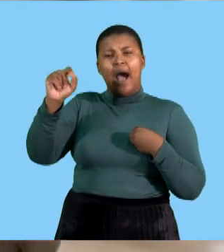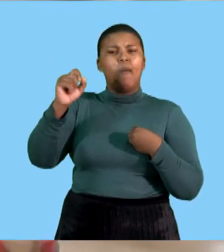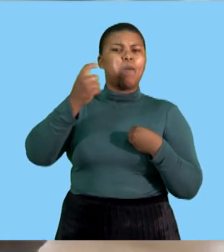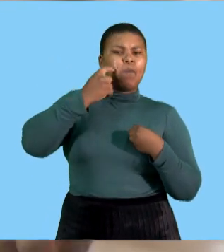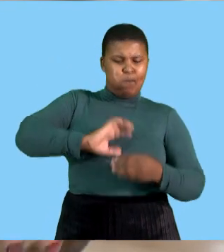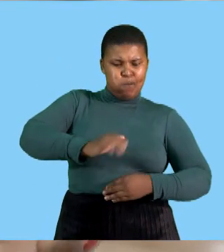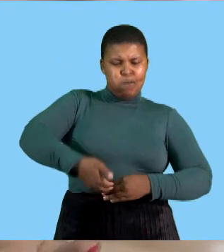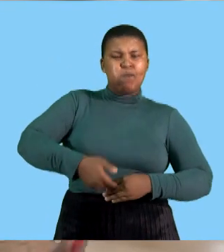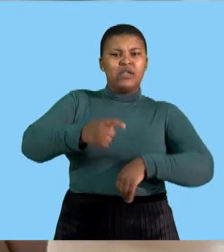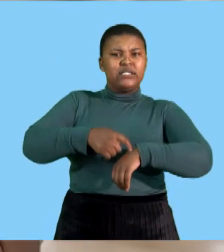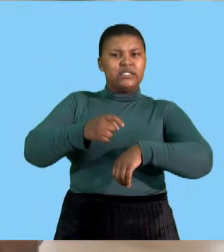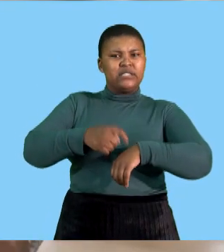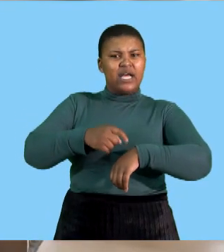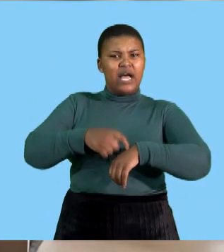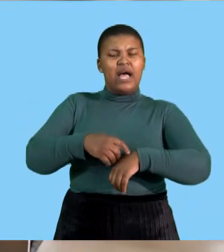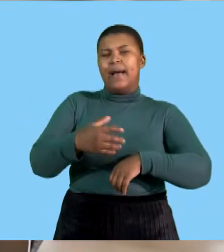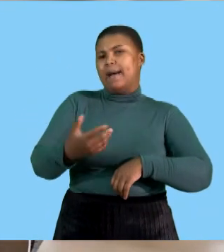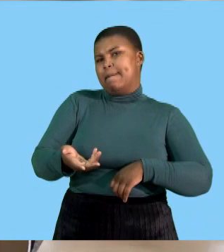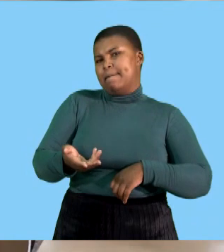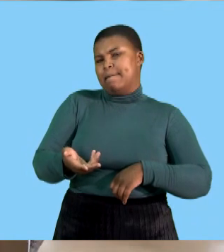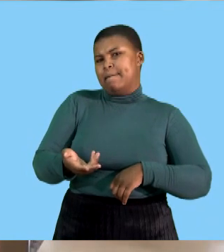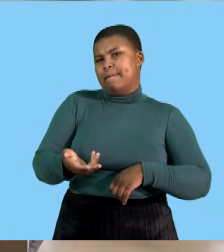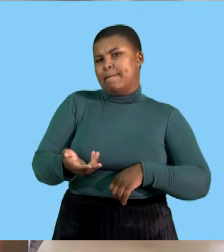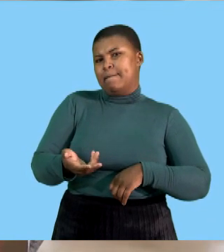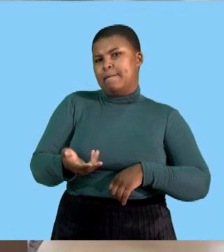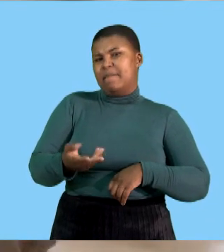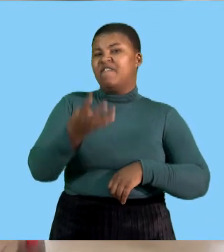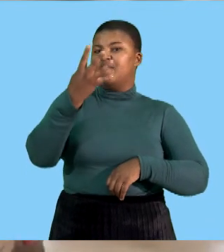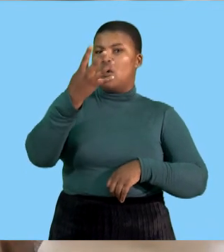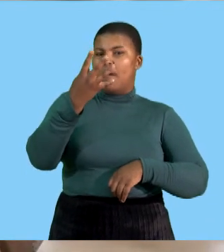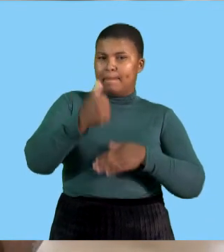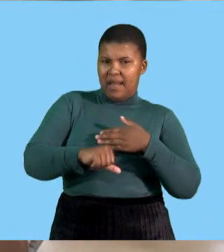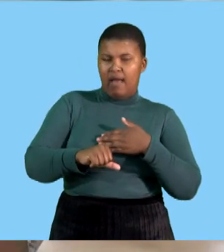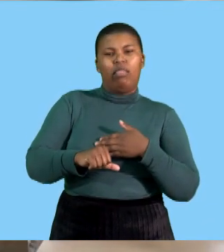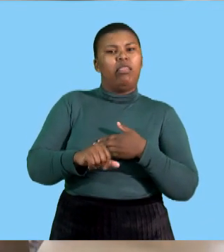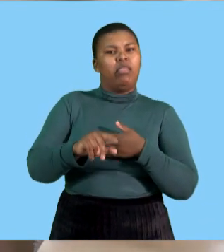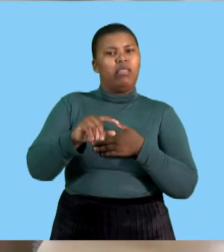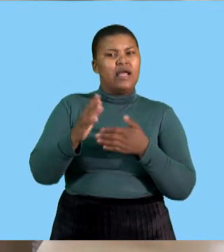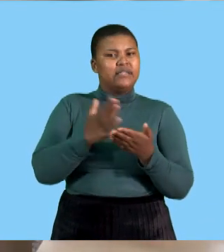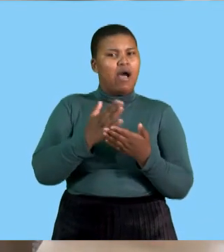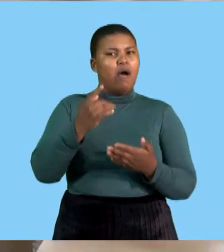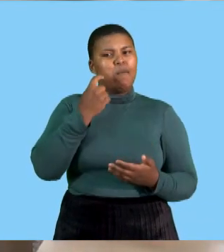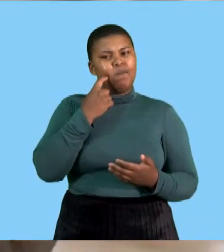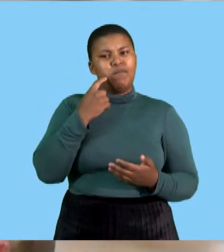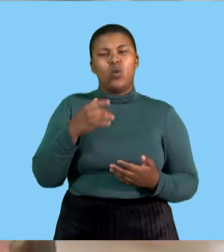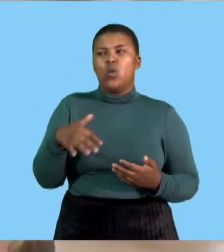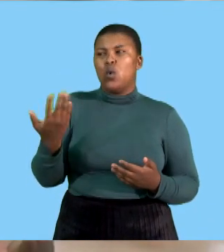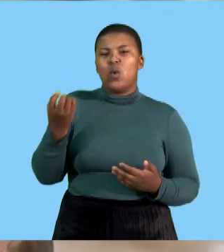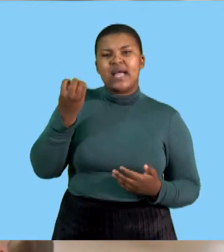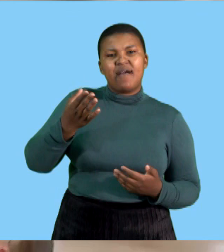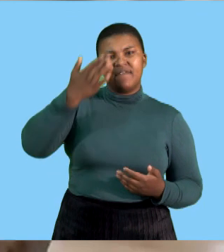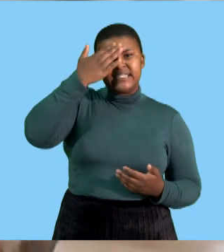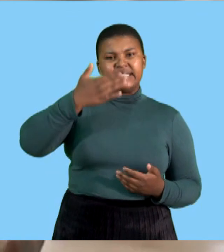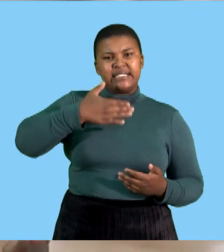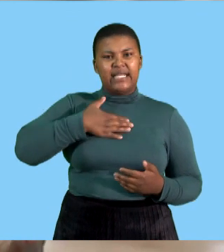example, 4 consecutive months on leave for those that are pregnant? Maybe do you give them sick leave? Maybe